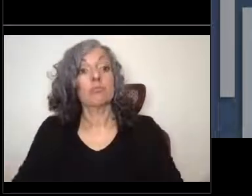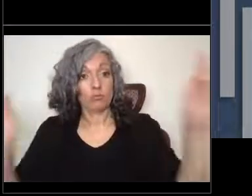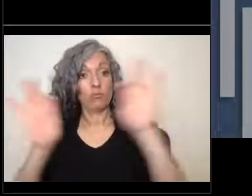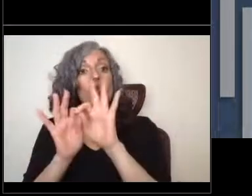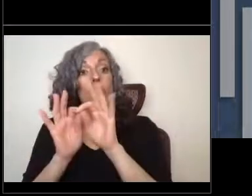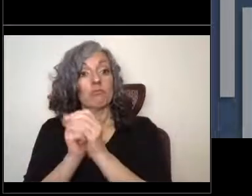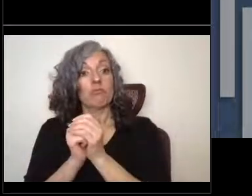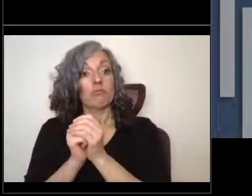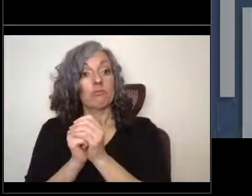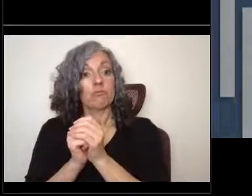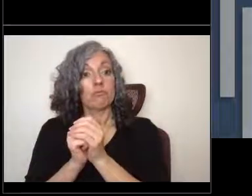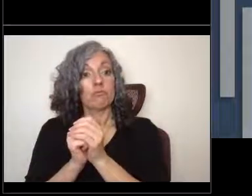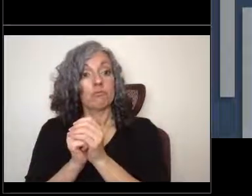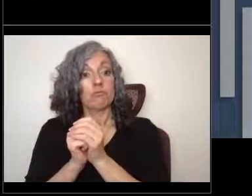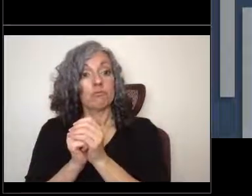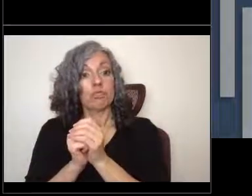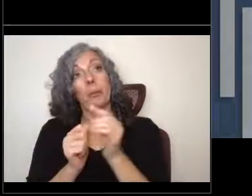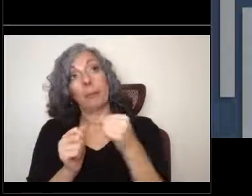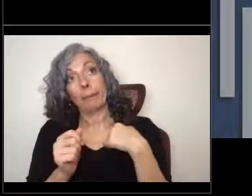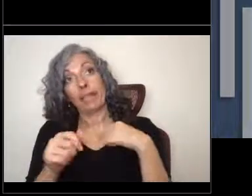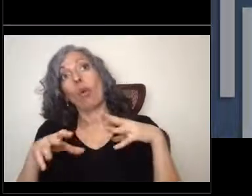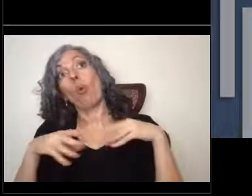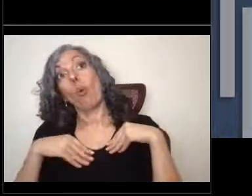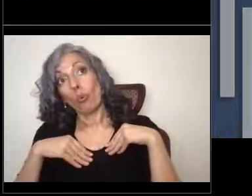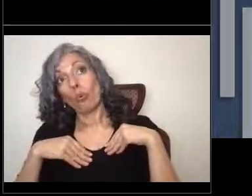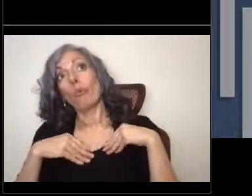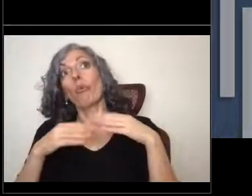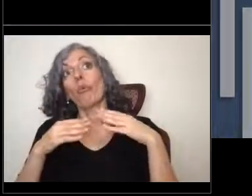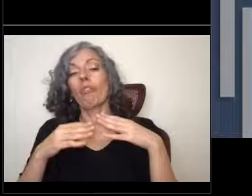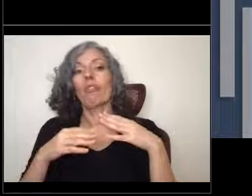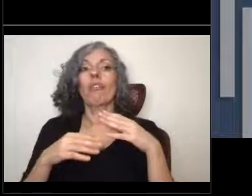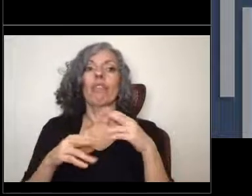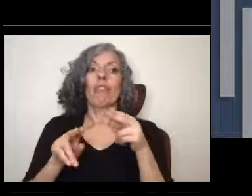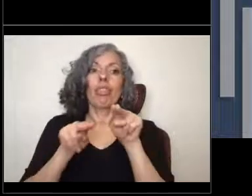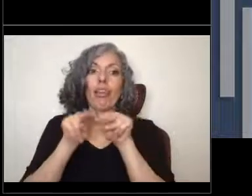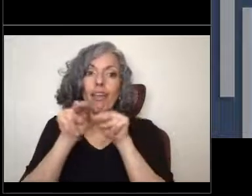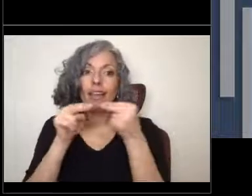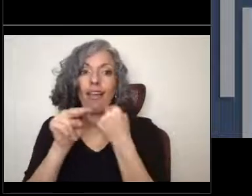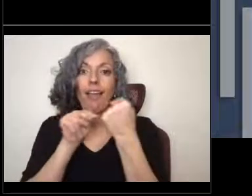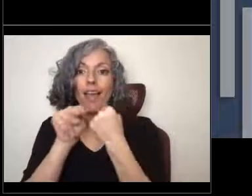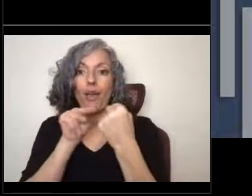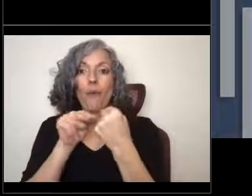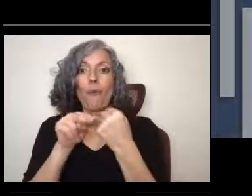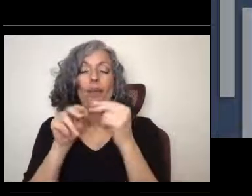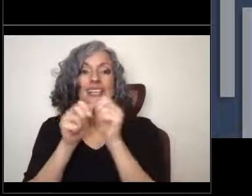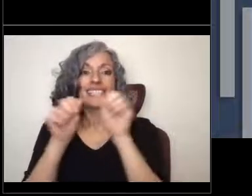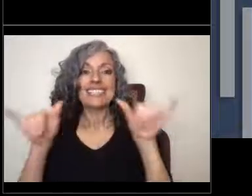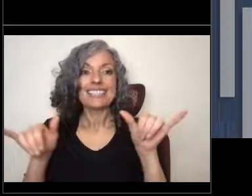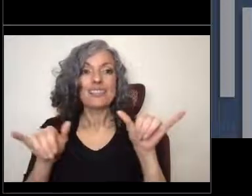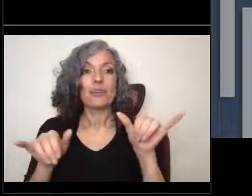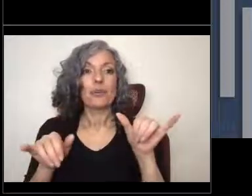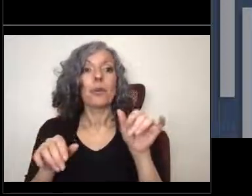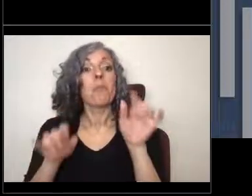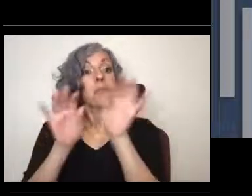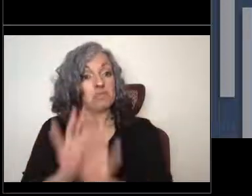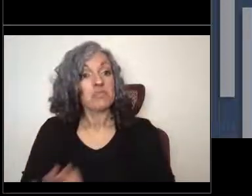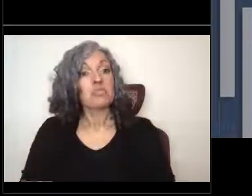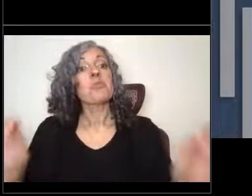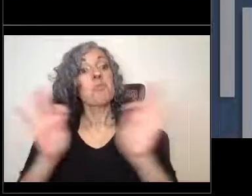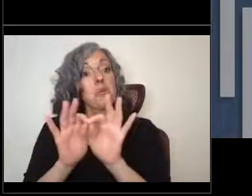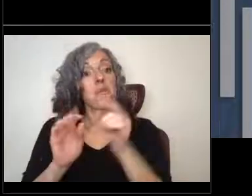not just the owner and operator of the highway system and the funder of the intercity rail system, but as an important part of many